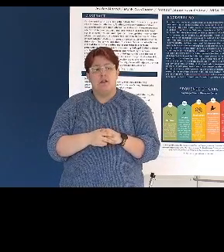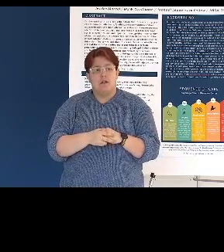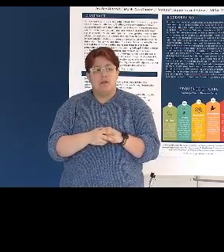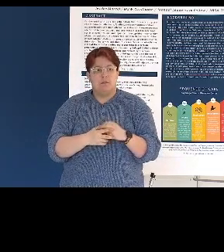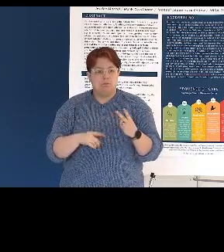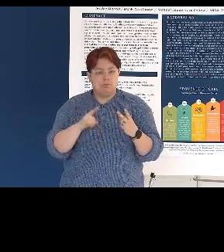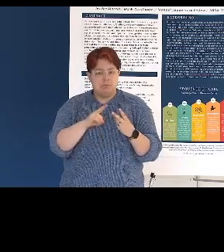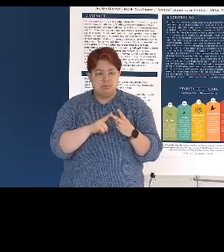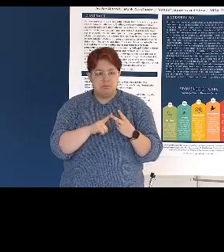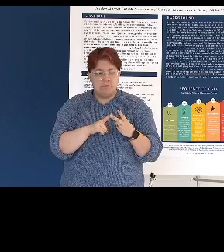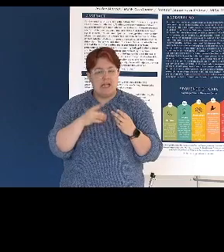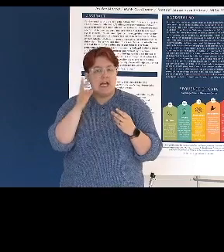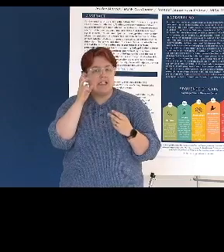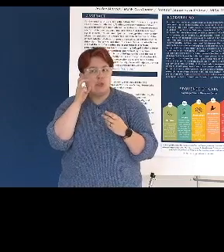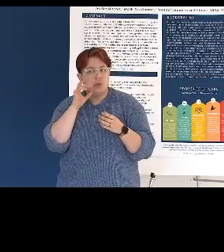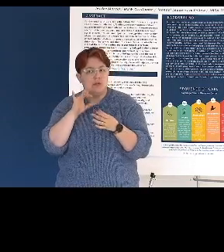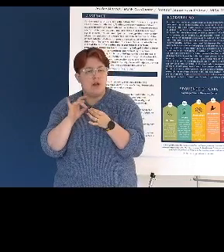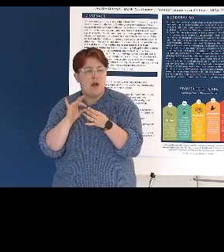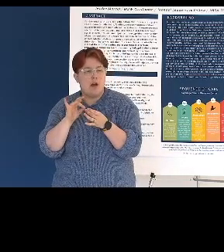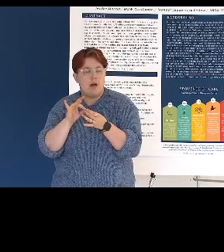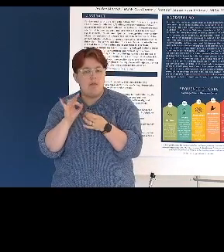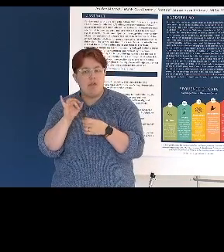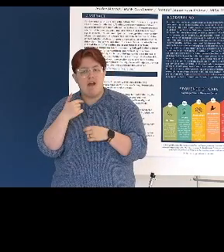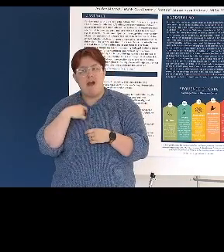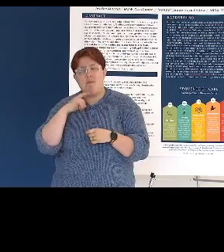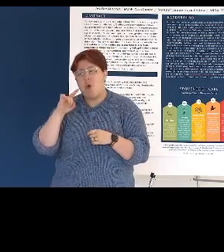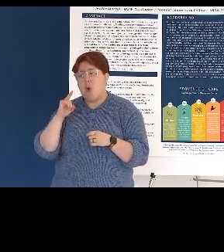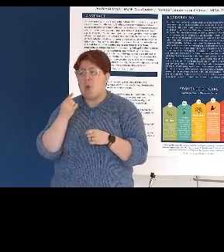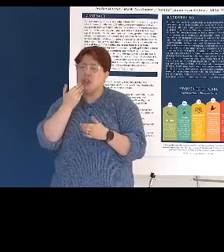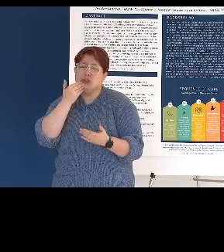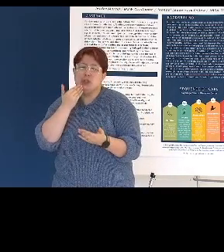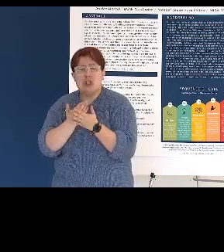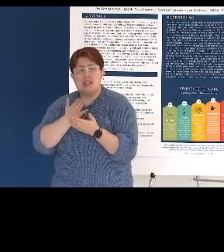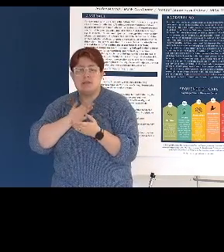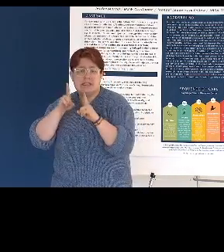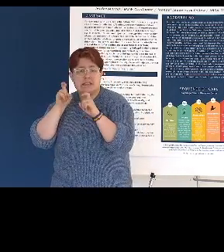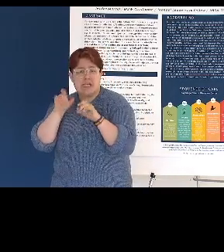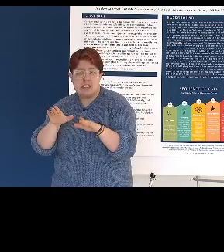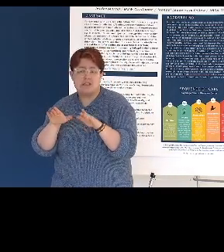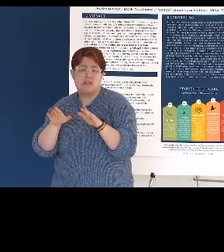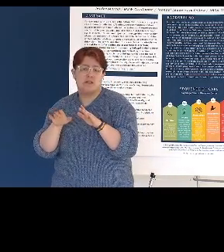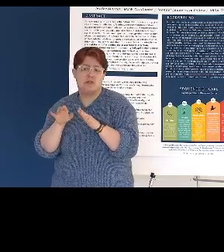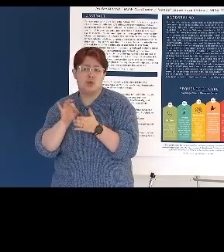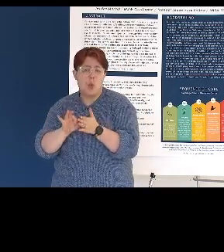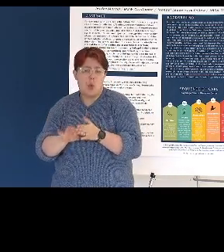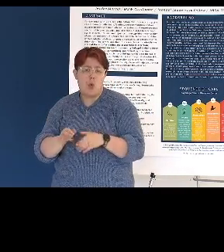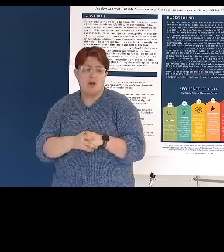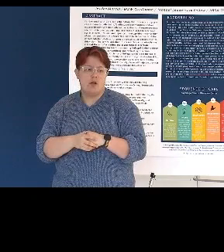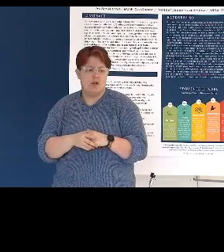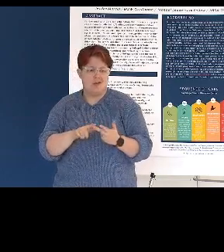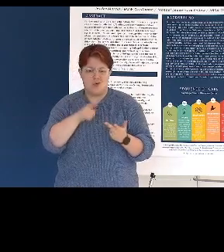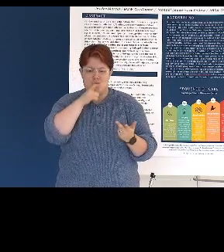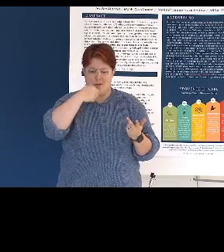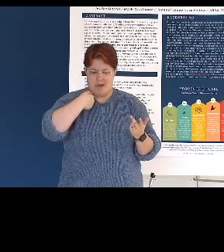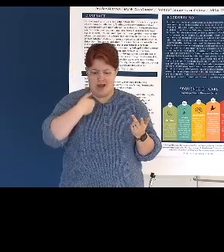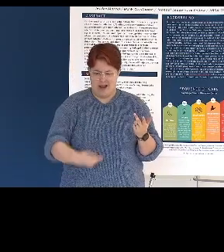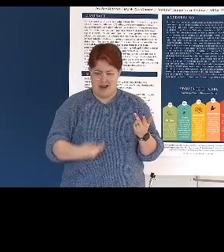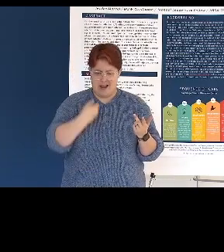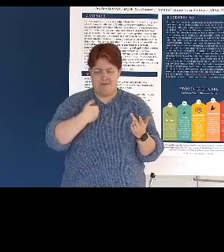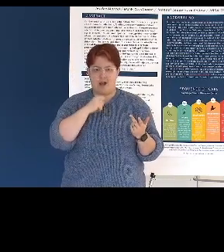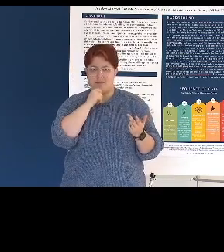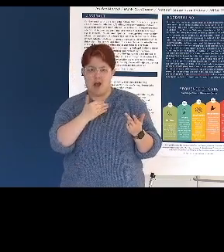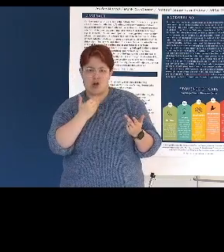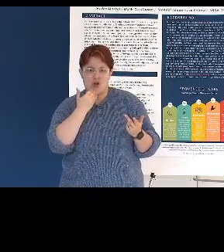I hear comments like, I'm only as good as my test scores, or who am I if I'm not a good